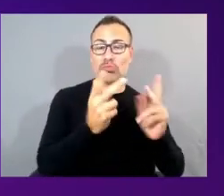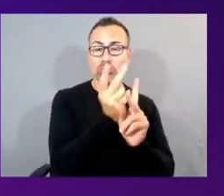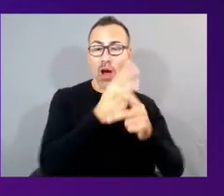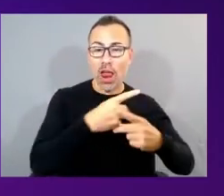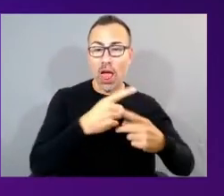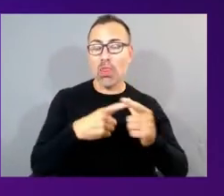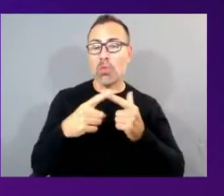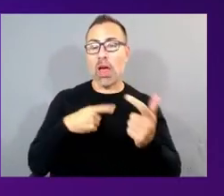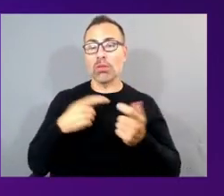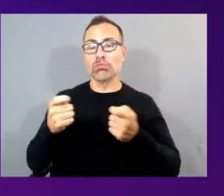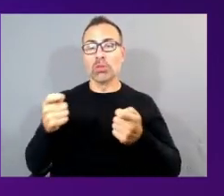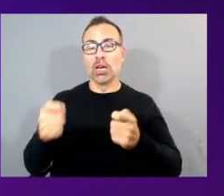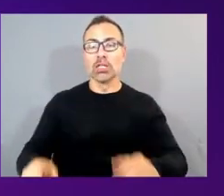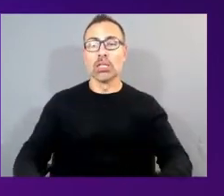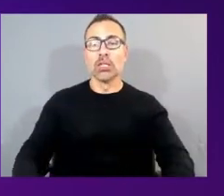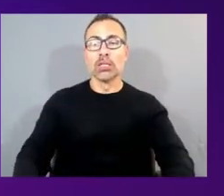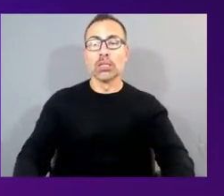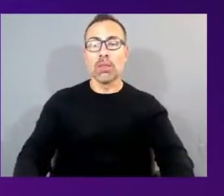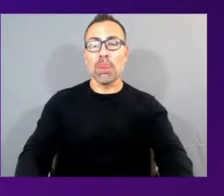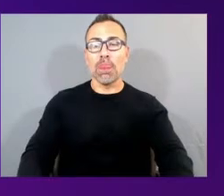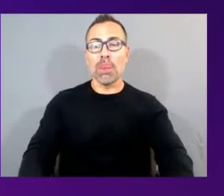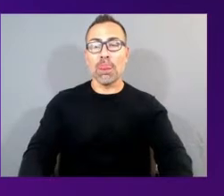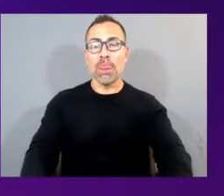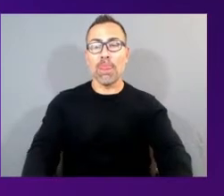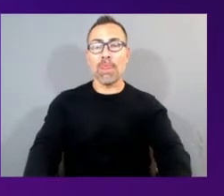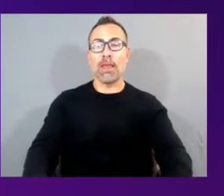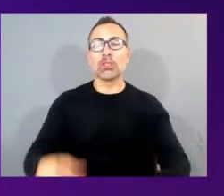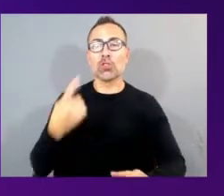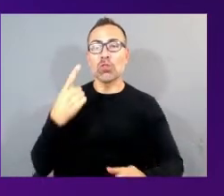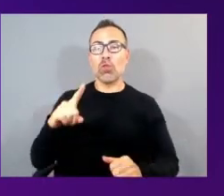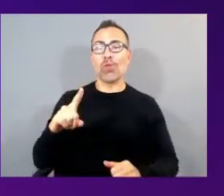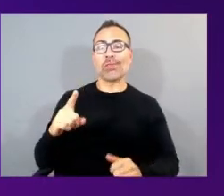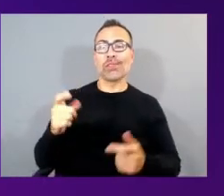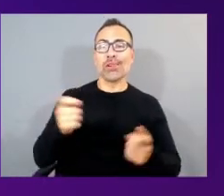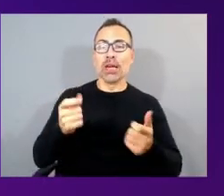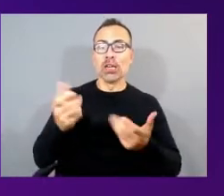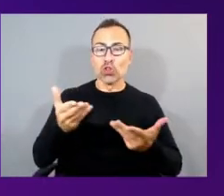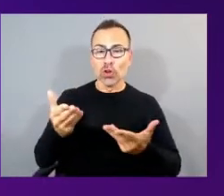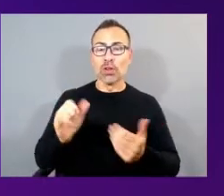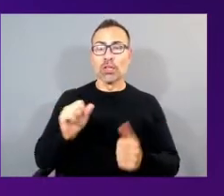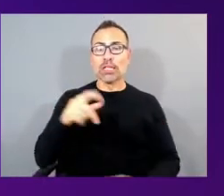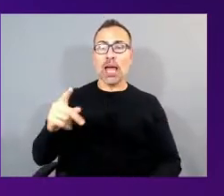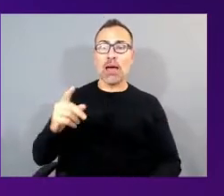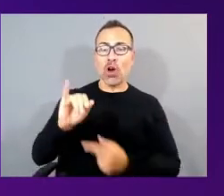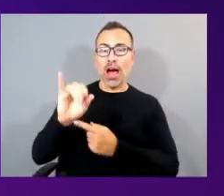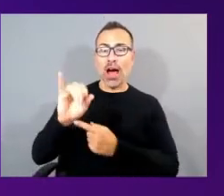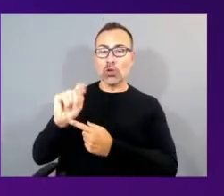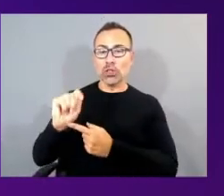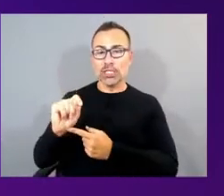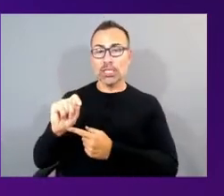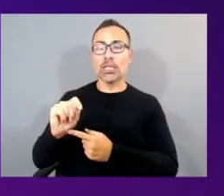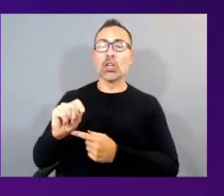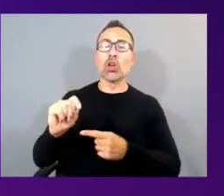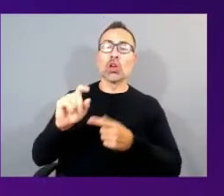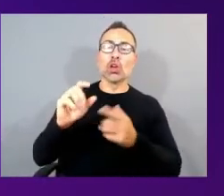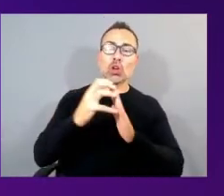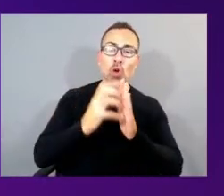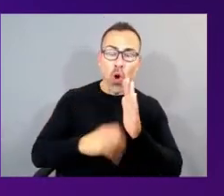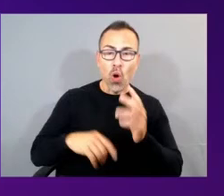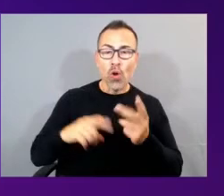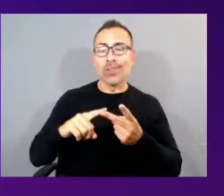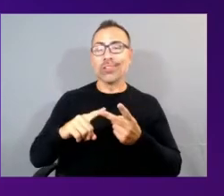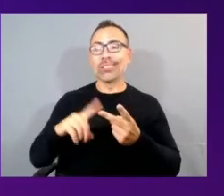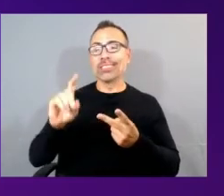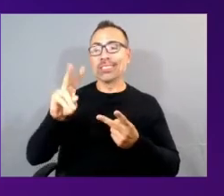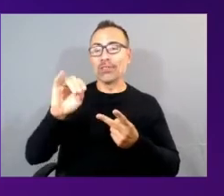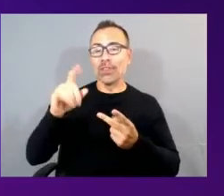for a managed service approach with everything around IoT core, device management, ML detect, FreeRTOS